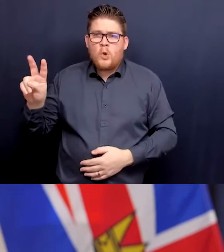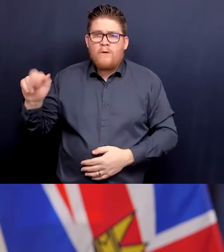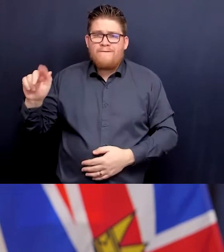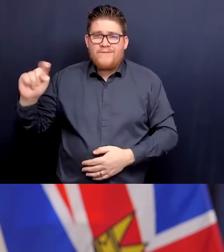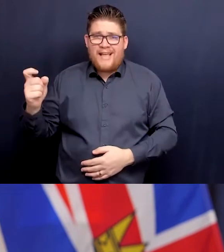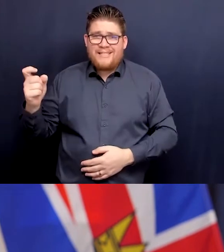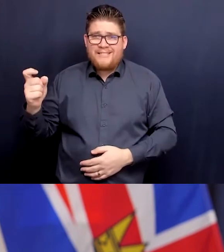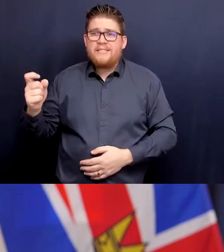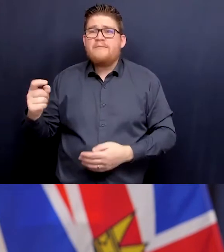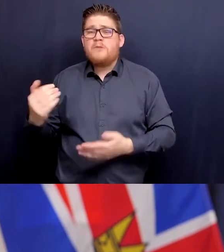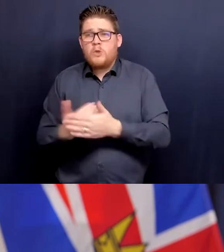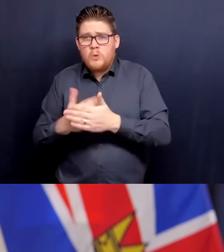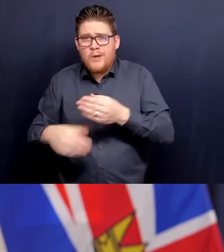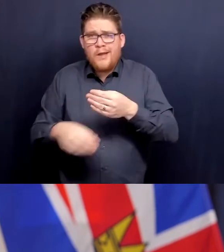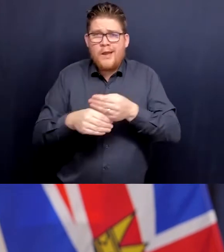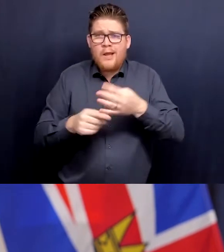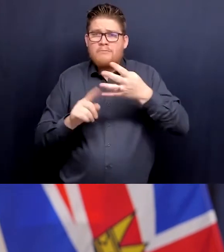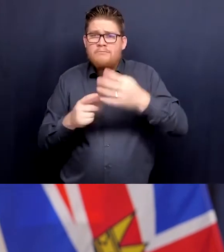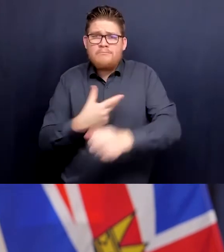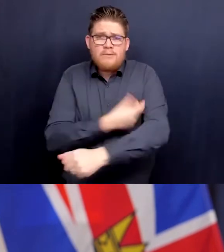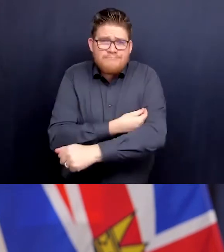would note that you're about 30 times more